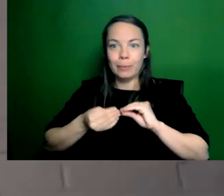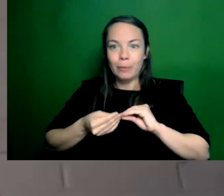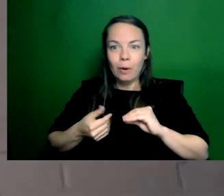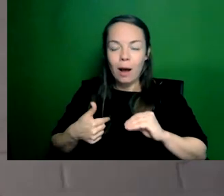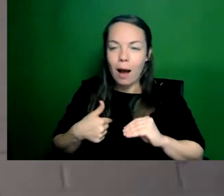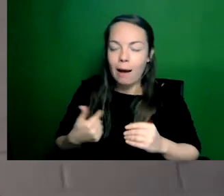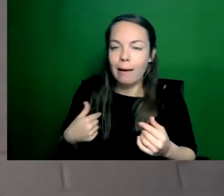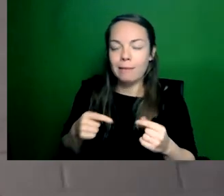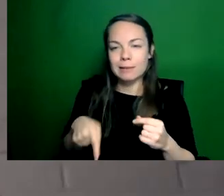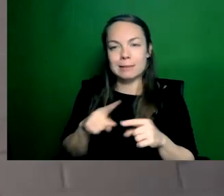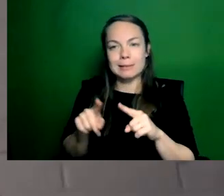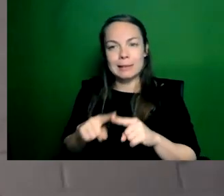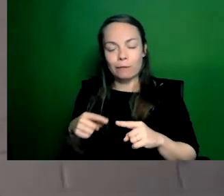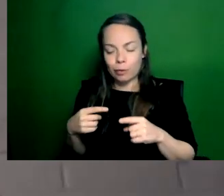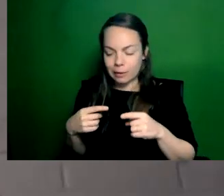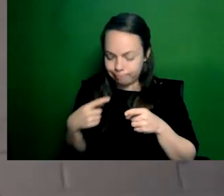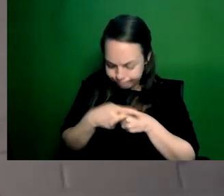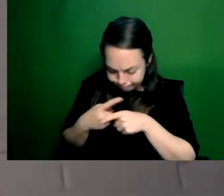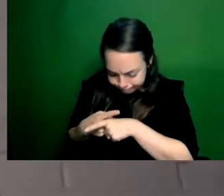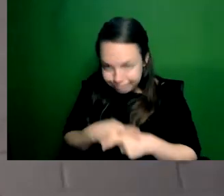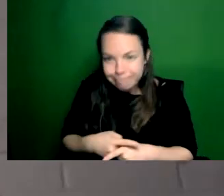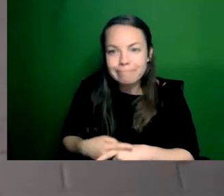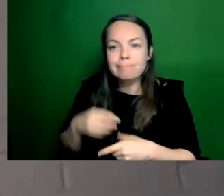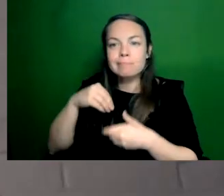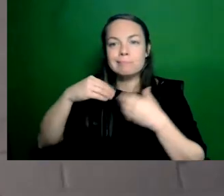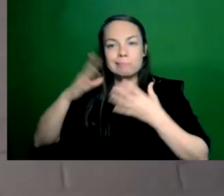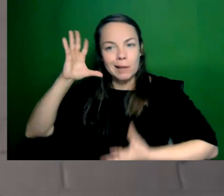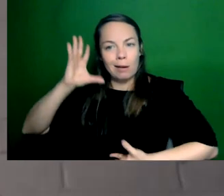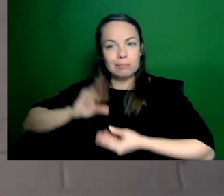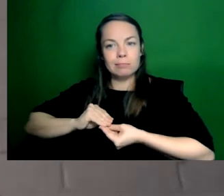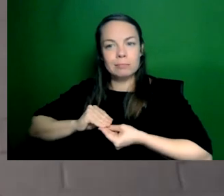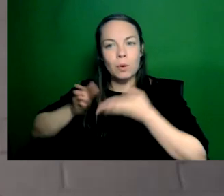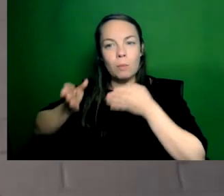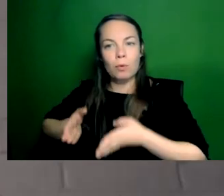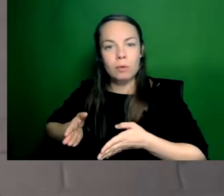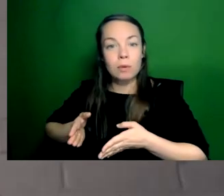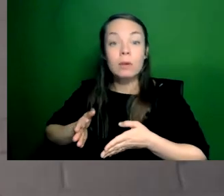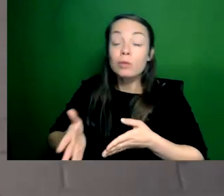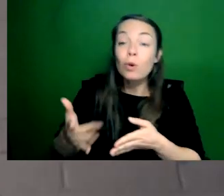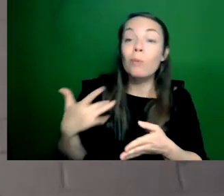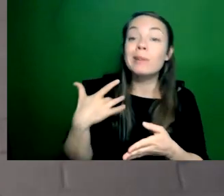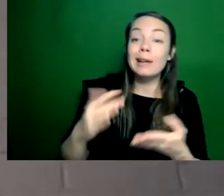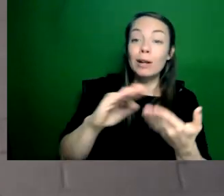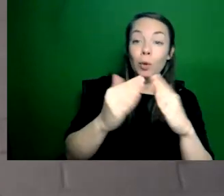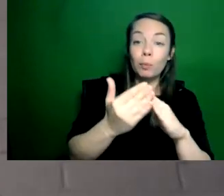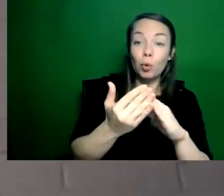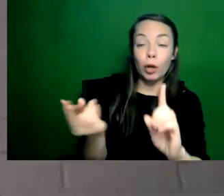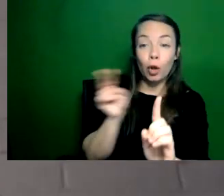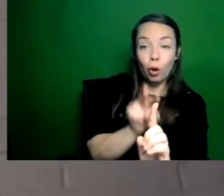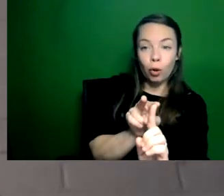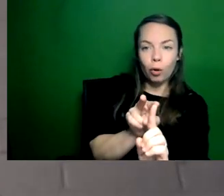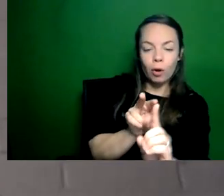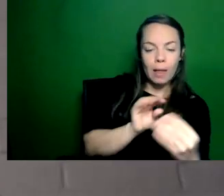lives that need to be addressed. And a lot of times the way that we handle communities is through the lens of those analytics and through the lens of those